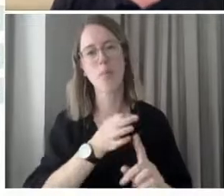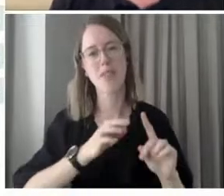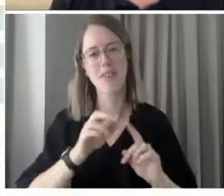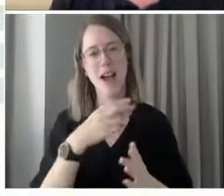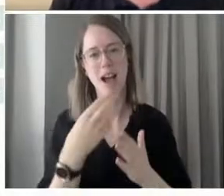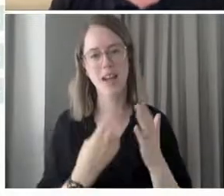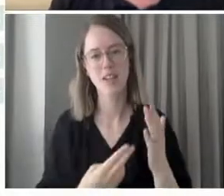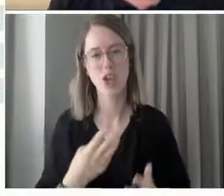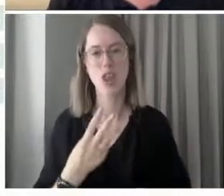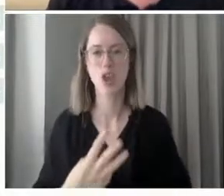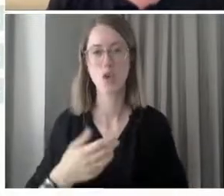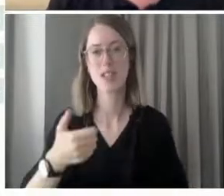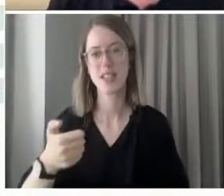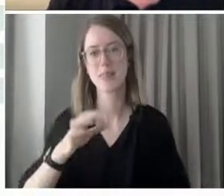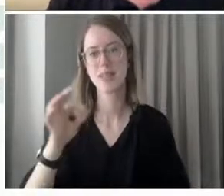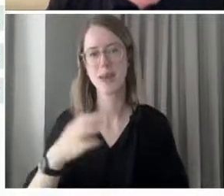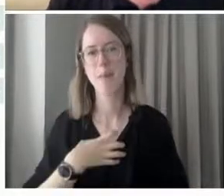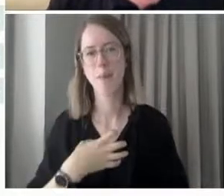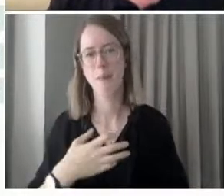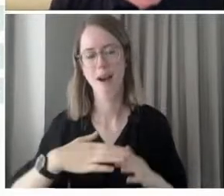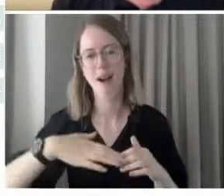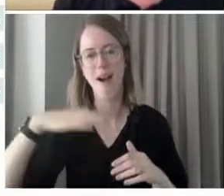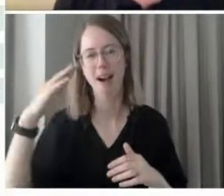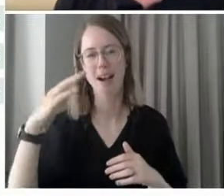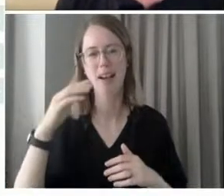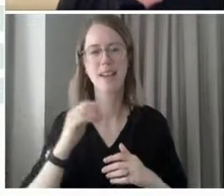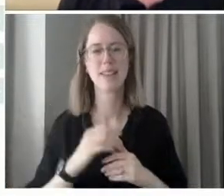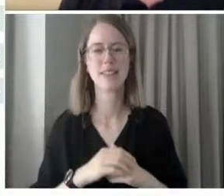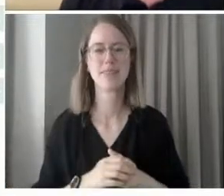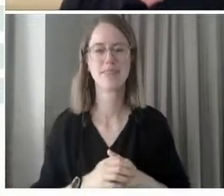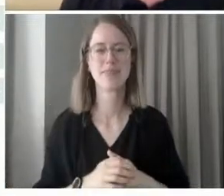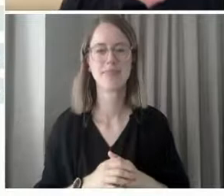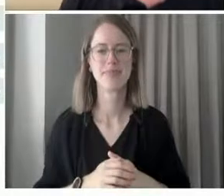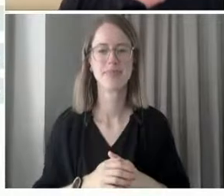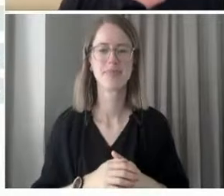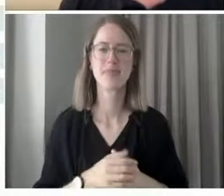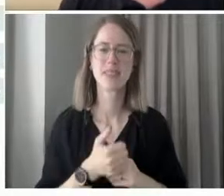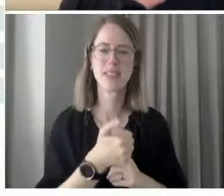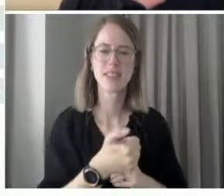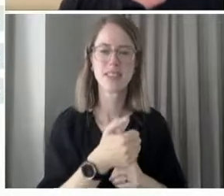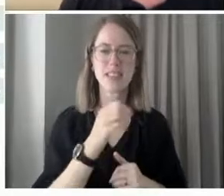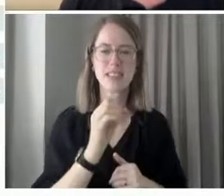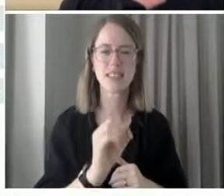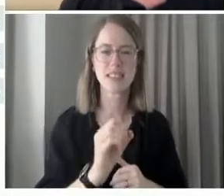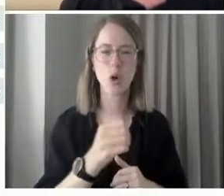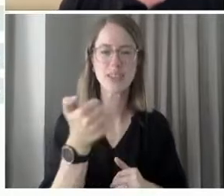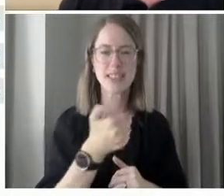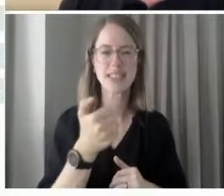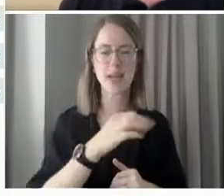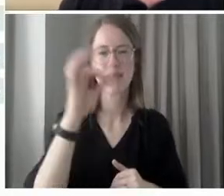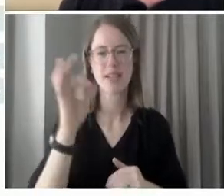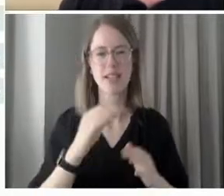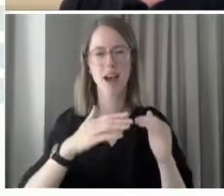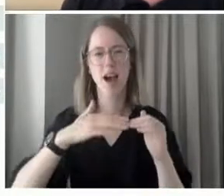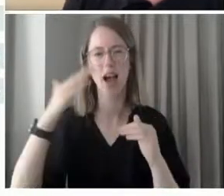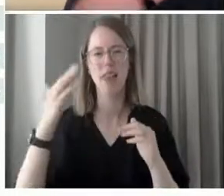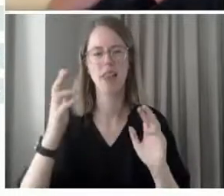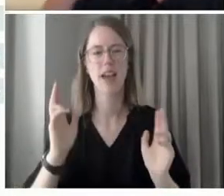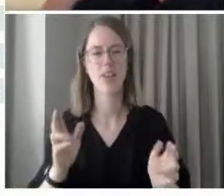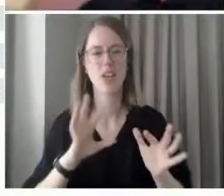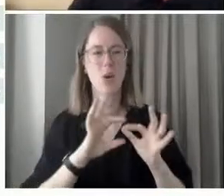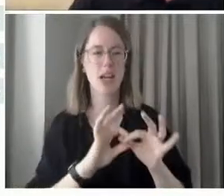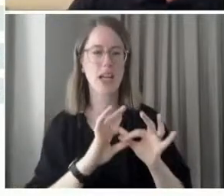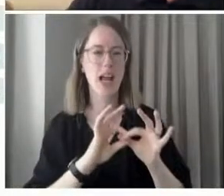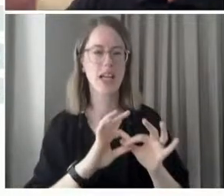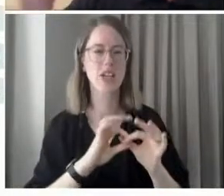is 36% more, but you know they're 16% more likely than the average to be engaged in Ngā